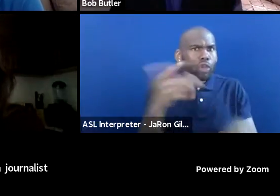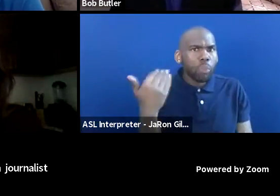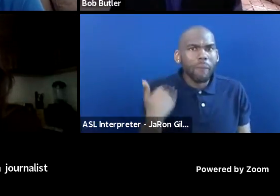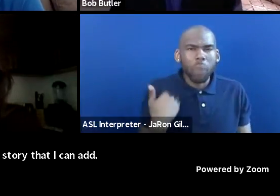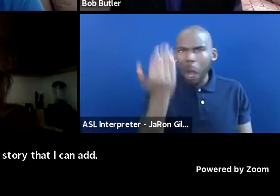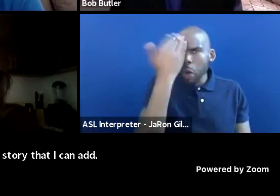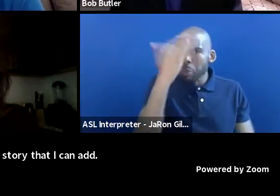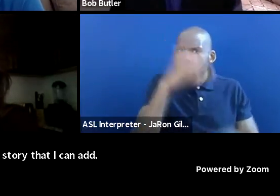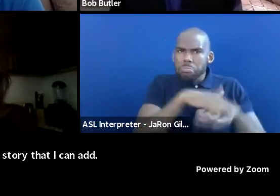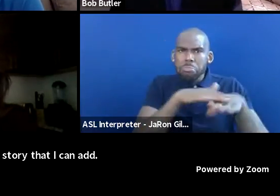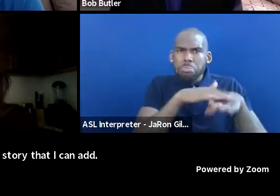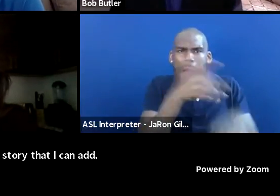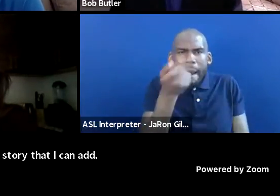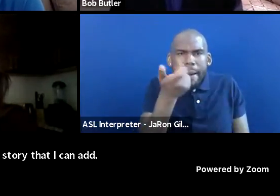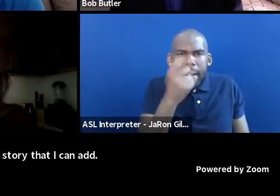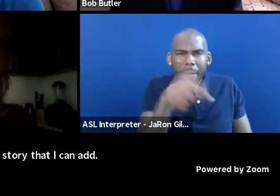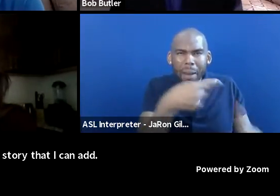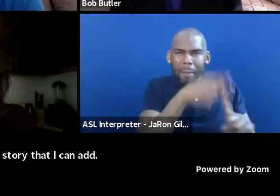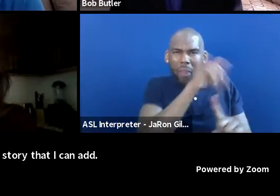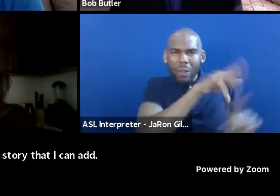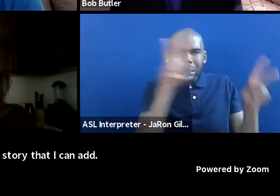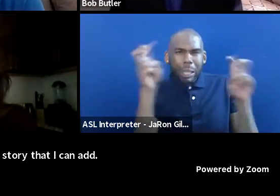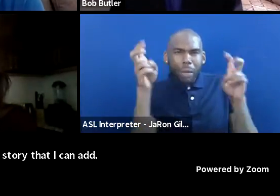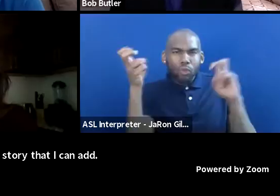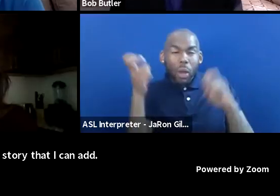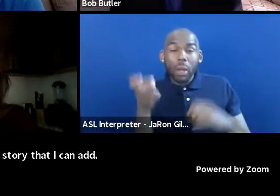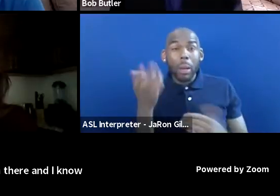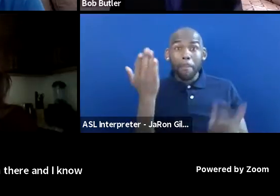bit about it. Maybe some of it's just